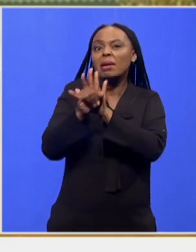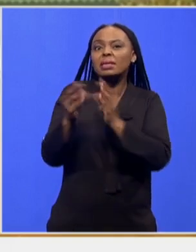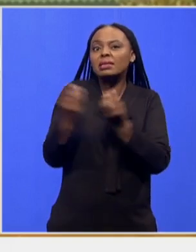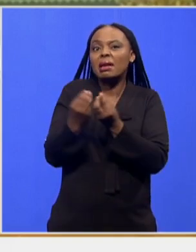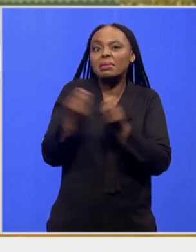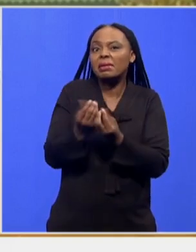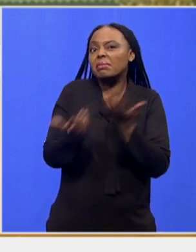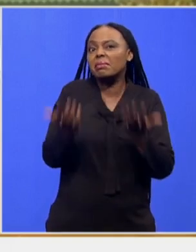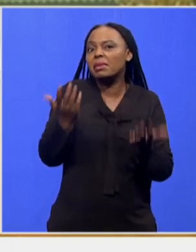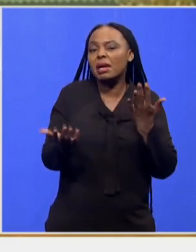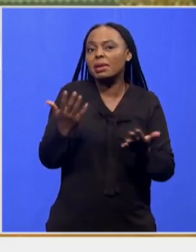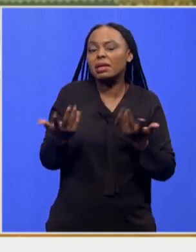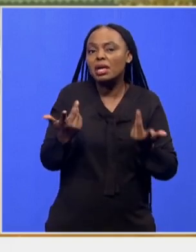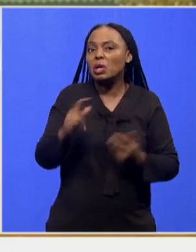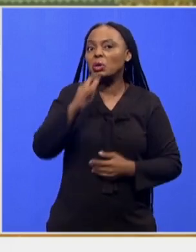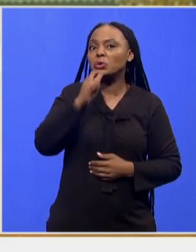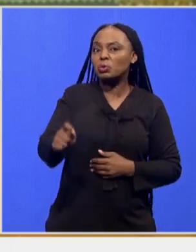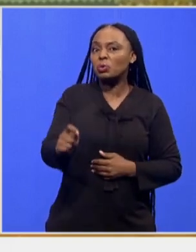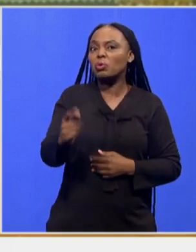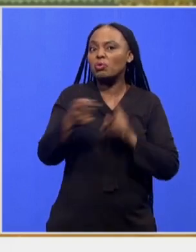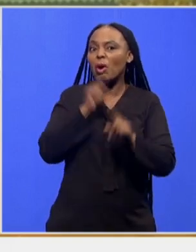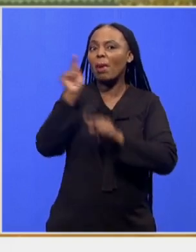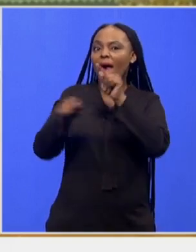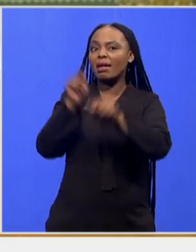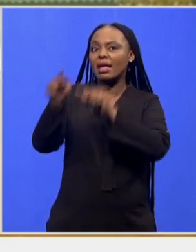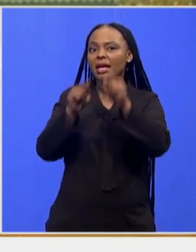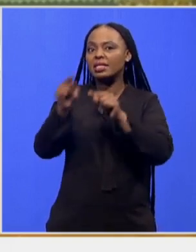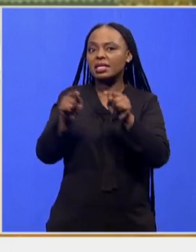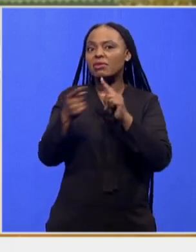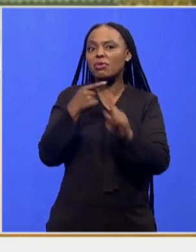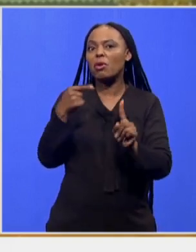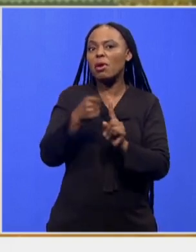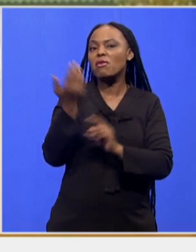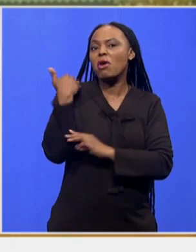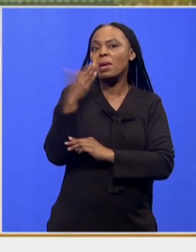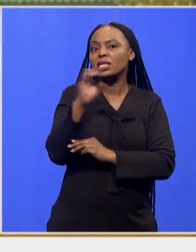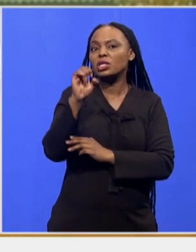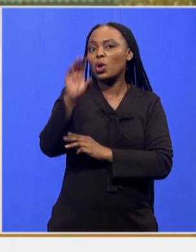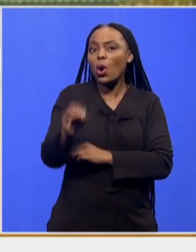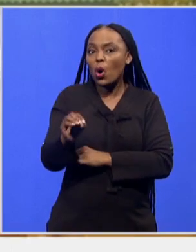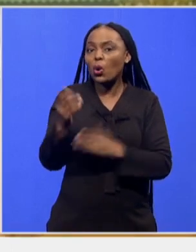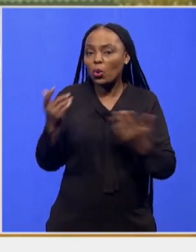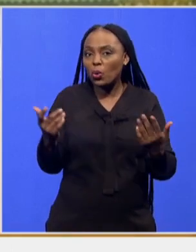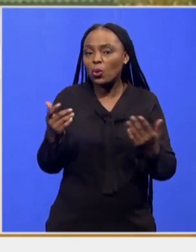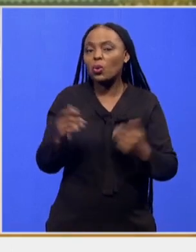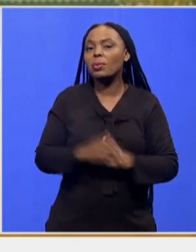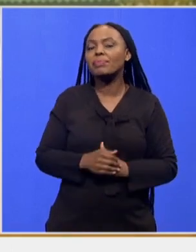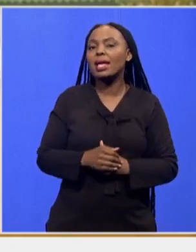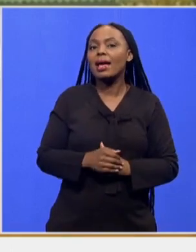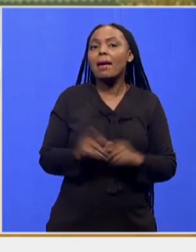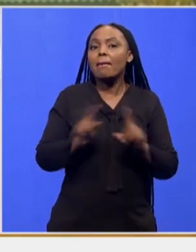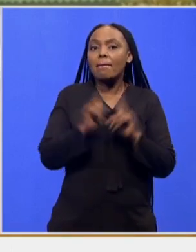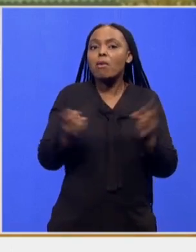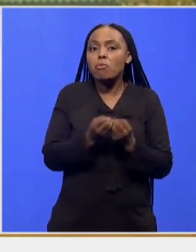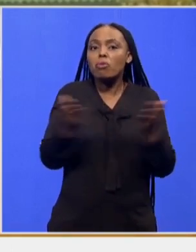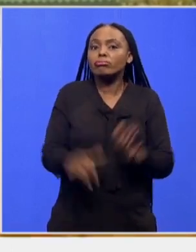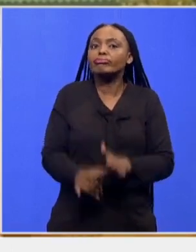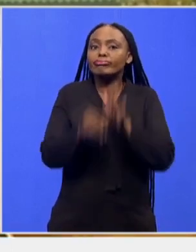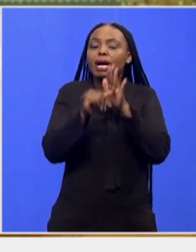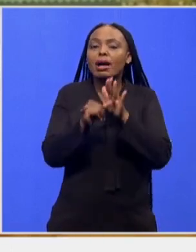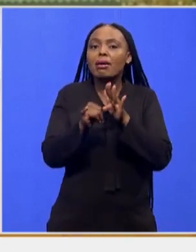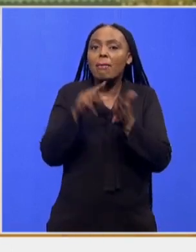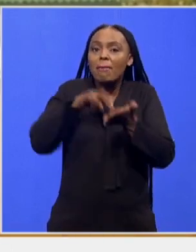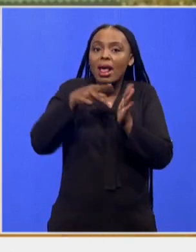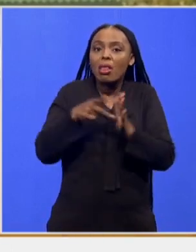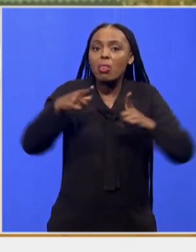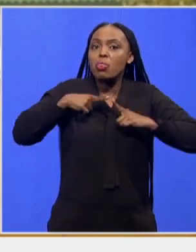Is there any truth to those claims or those allegations that were made by the former CEO? But most importantly, what is the plan for load shedding?